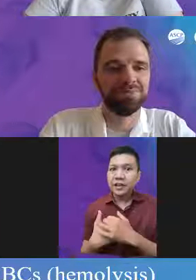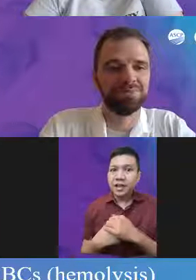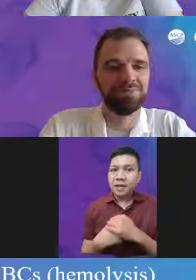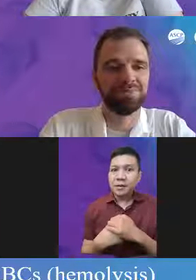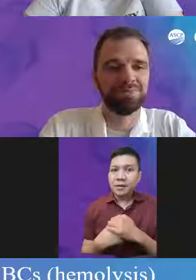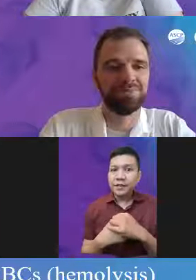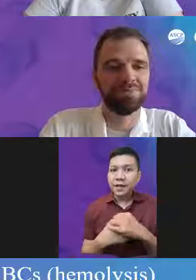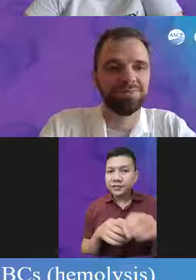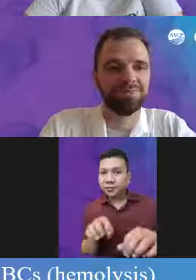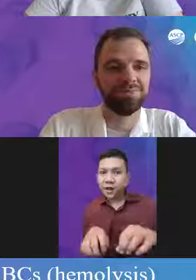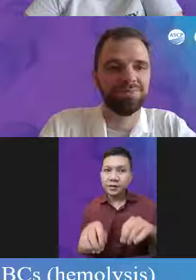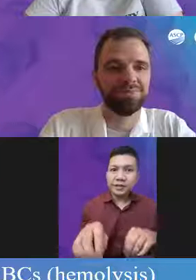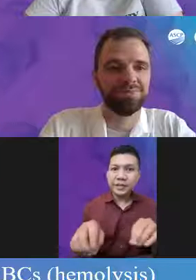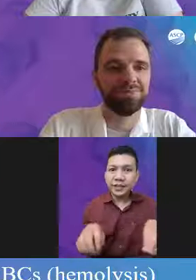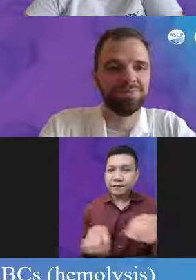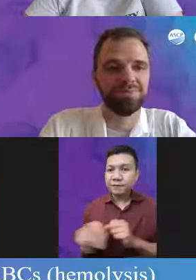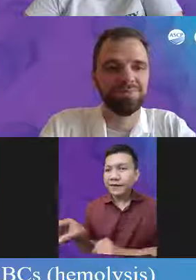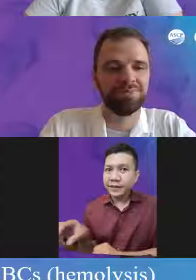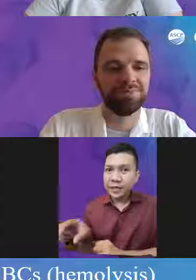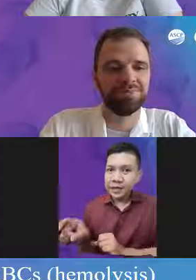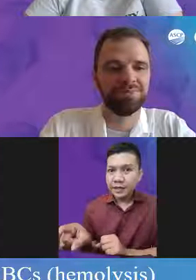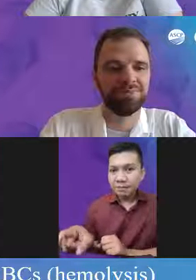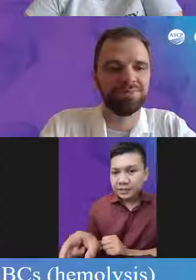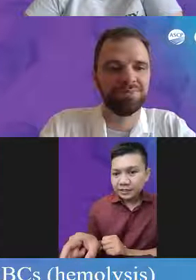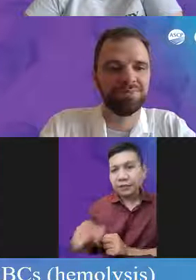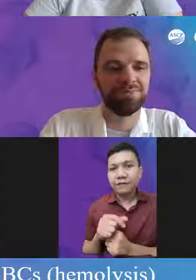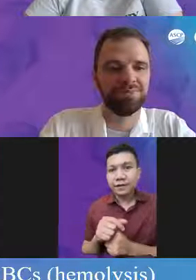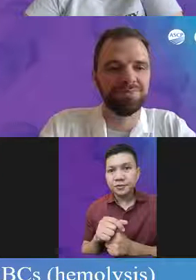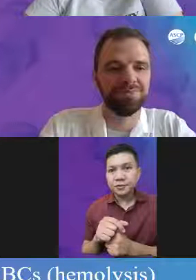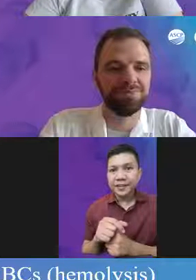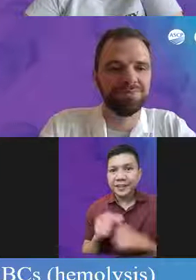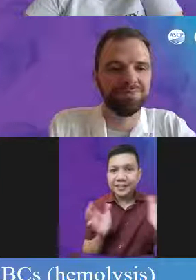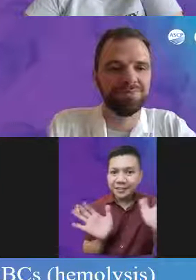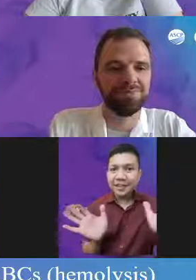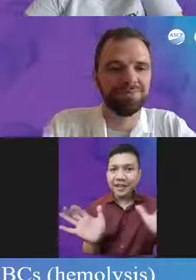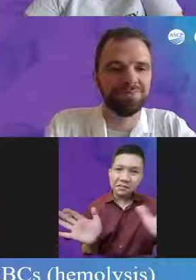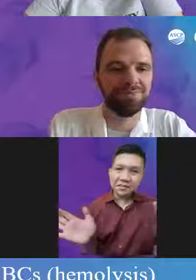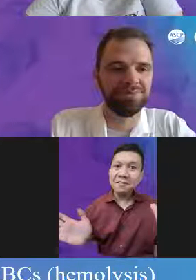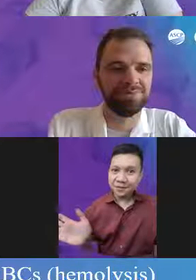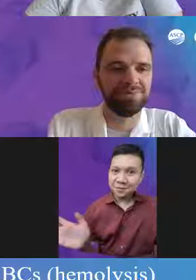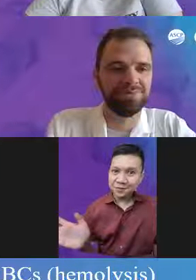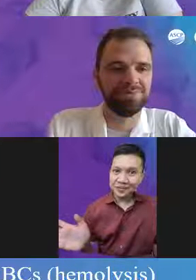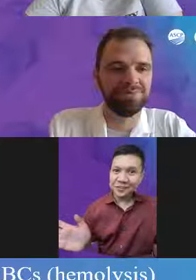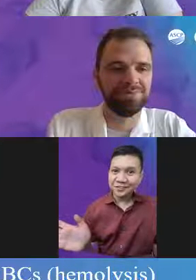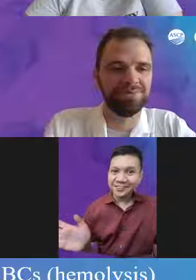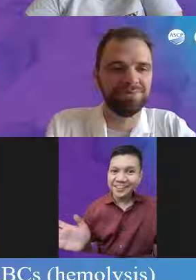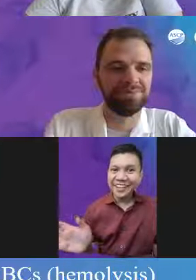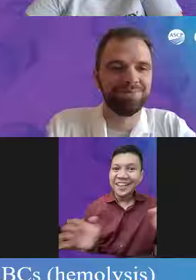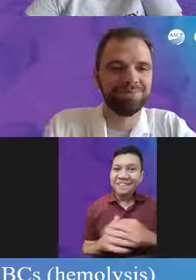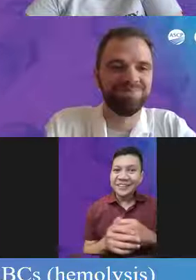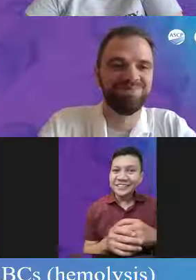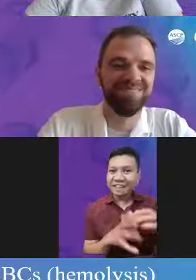defect, and not just randomly seeing. If you find a piece of elliptocyte, that's not hereditary